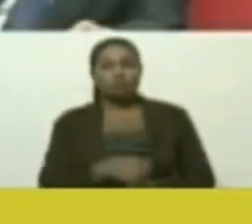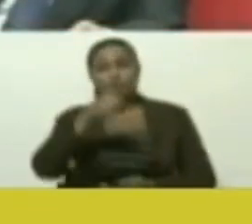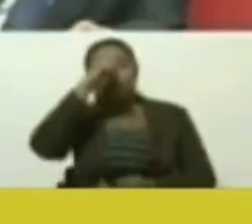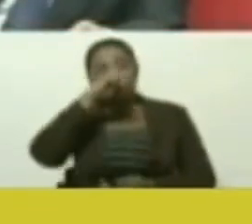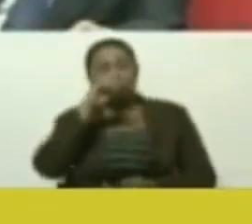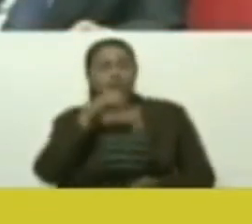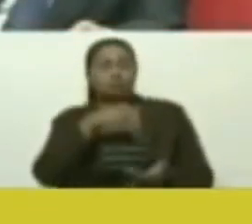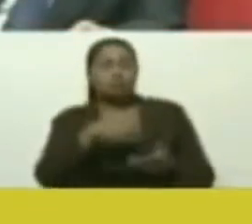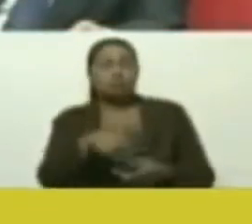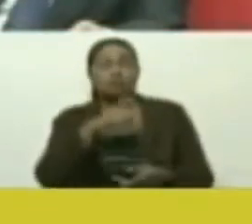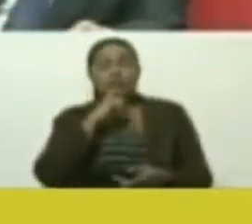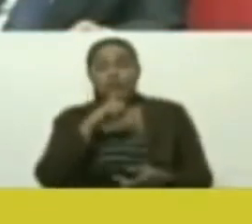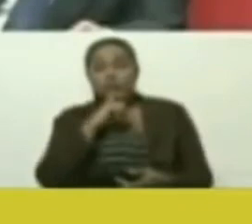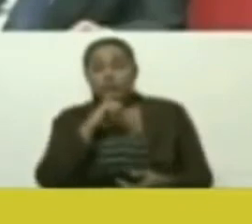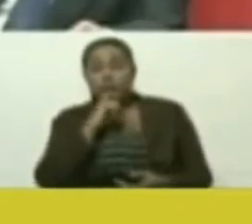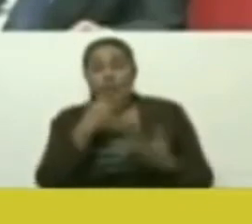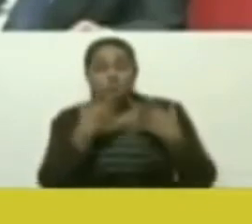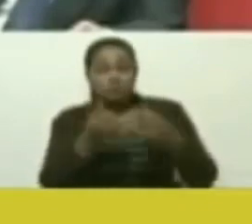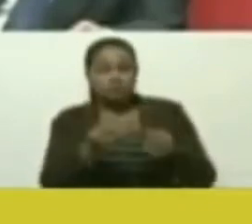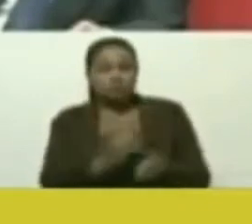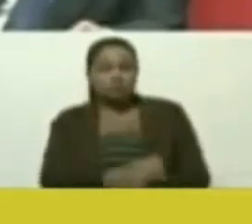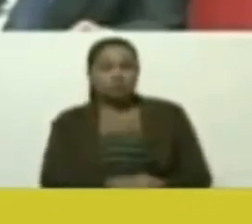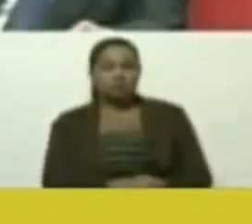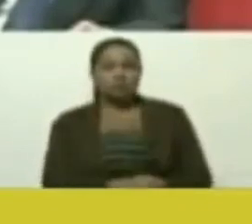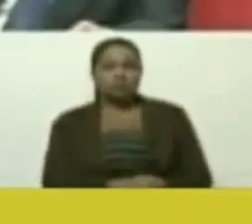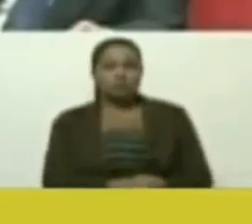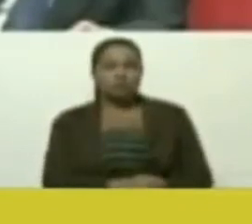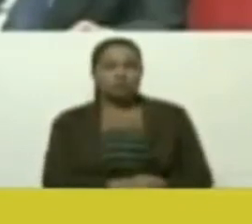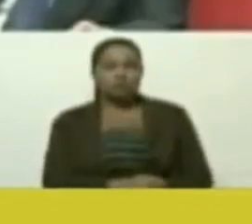2021 were very difficult years,